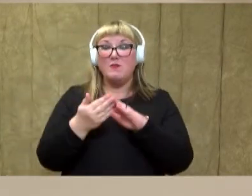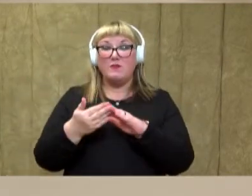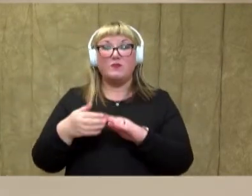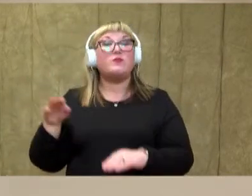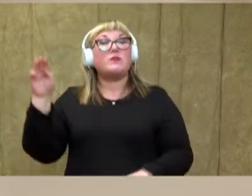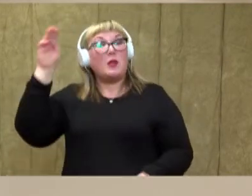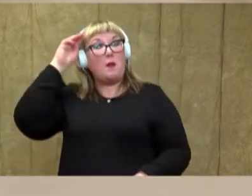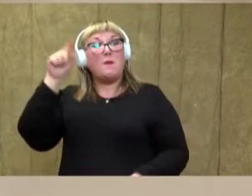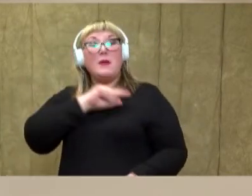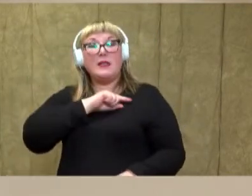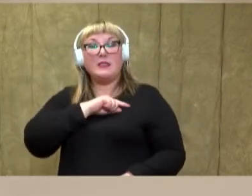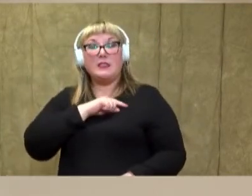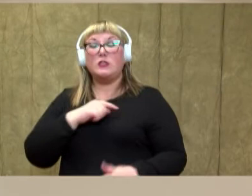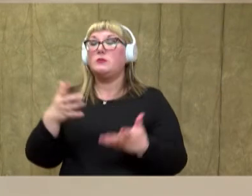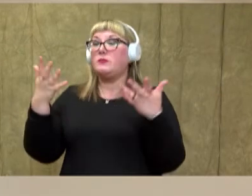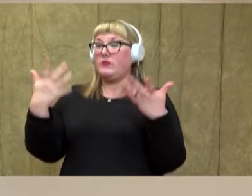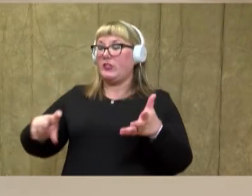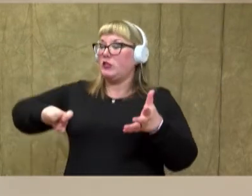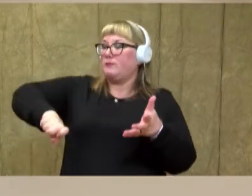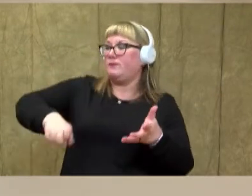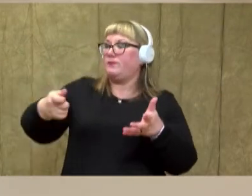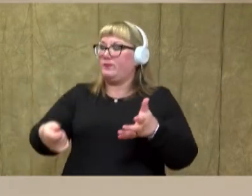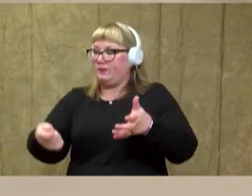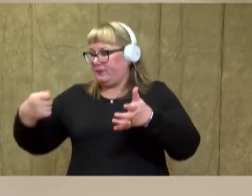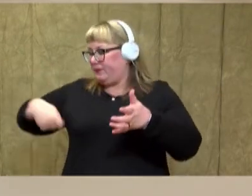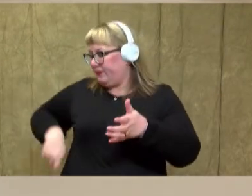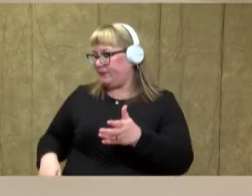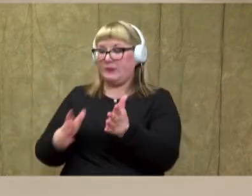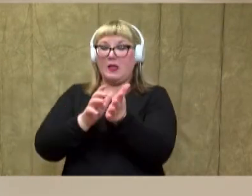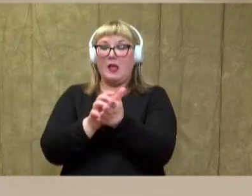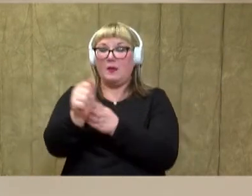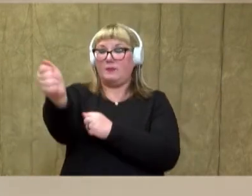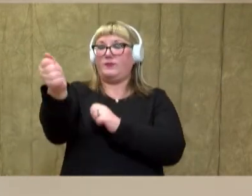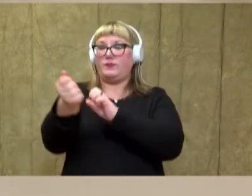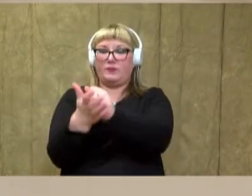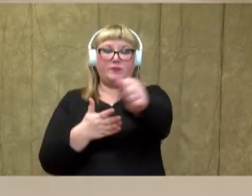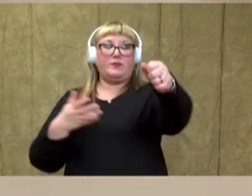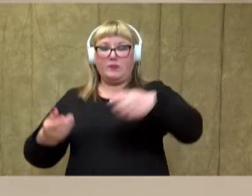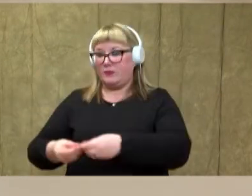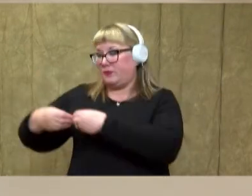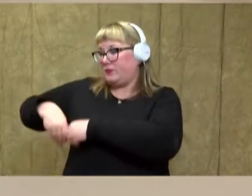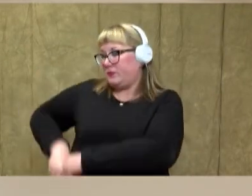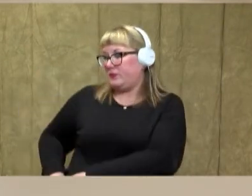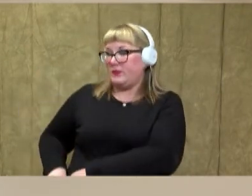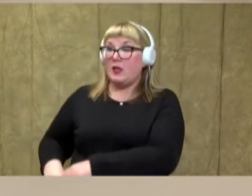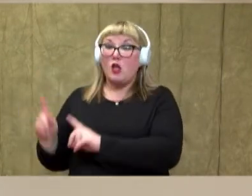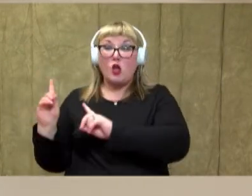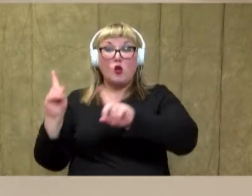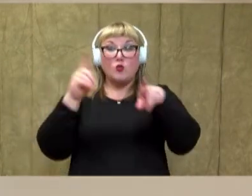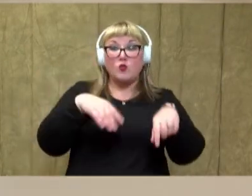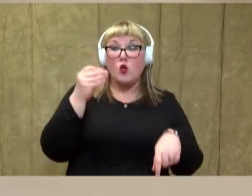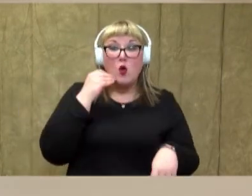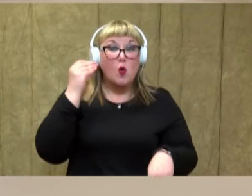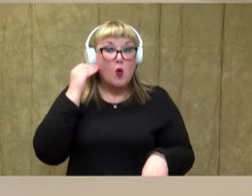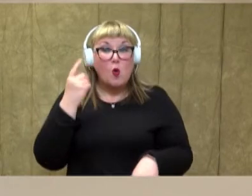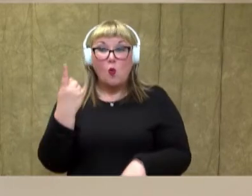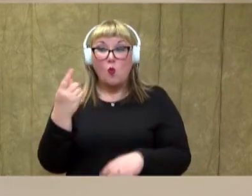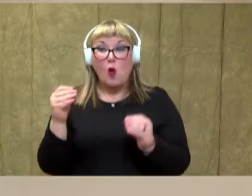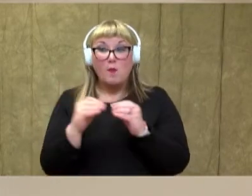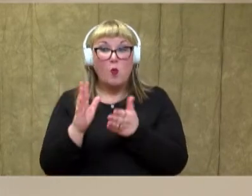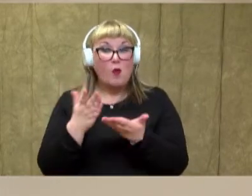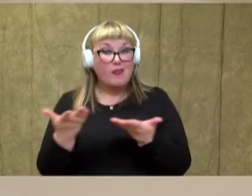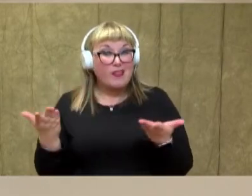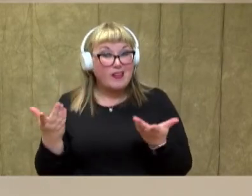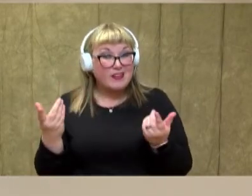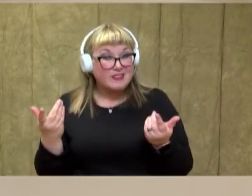Mr. Gilly turns off the key. He takes off his gloves, then he gets home. Now, there's only one more thing to clean